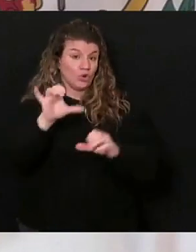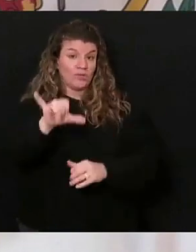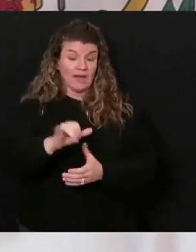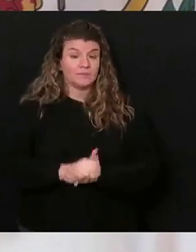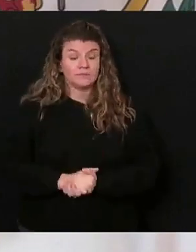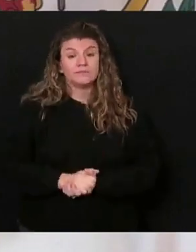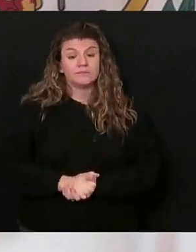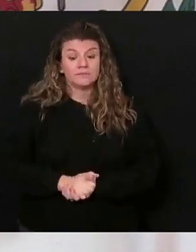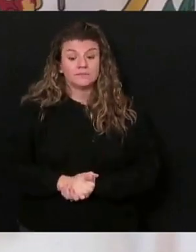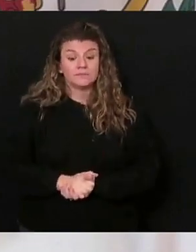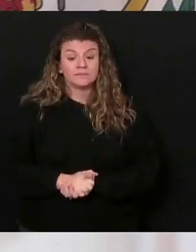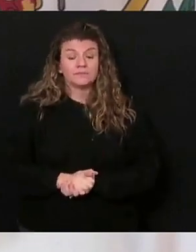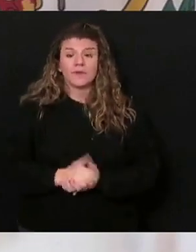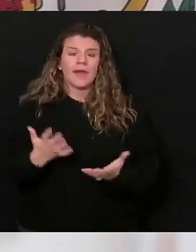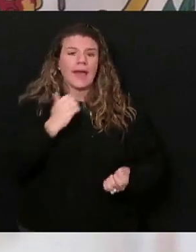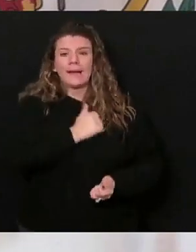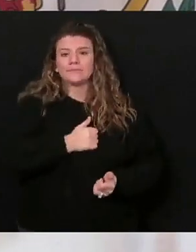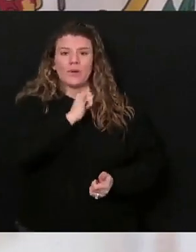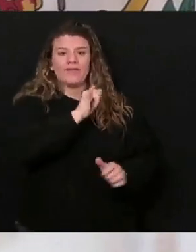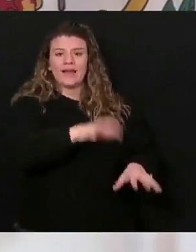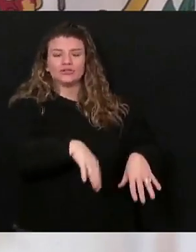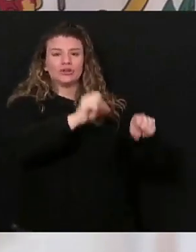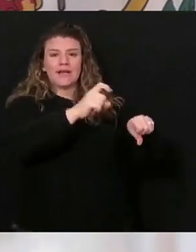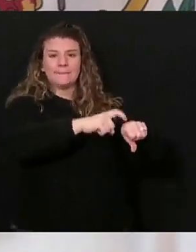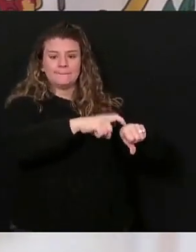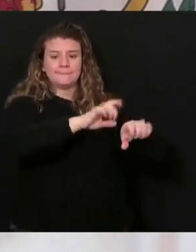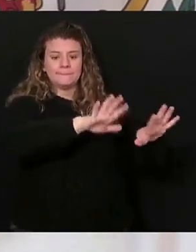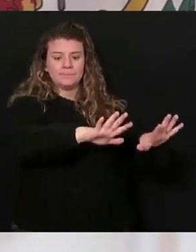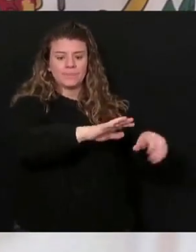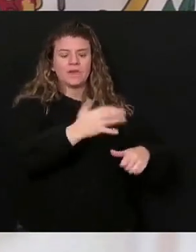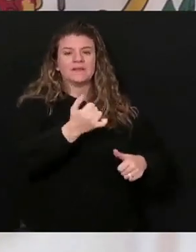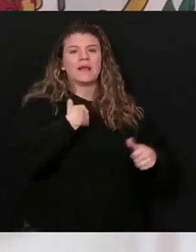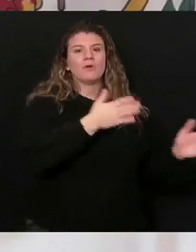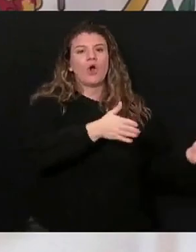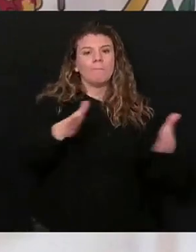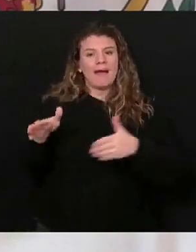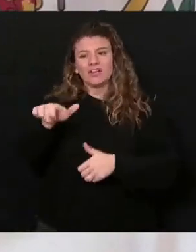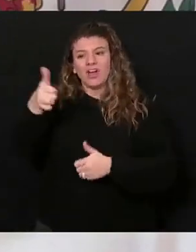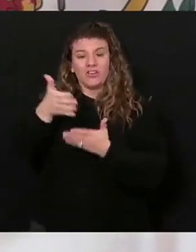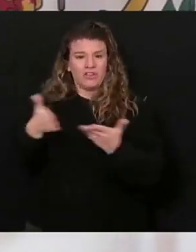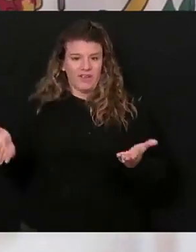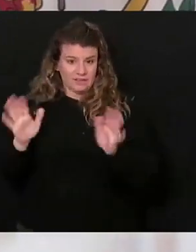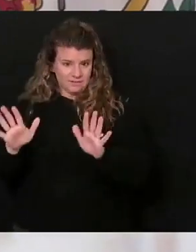And I'm sorry that took so long. Let me go back to just some other things and finish this up.